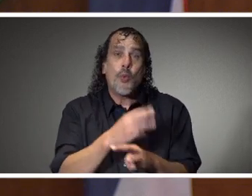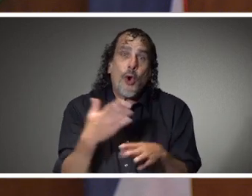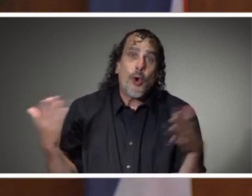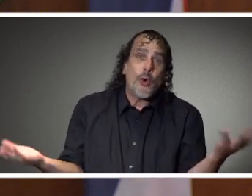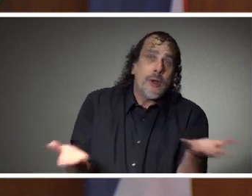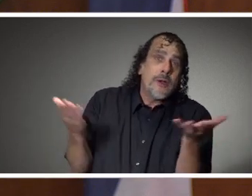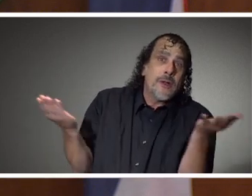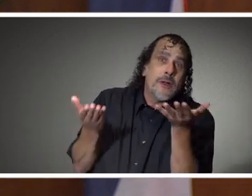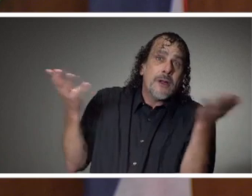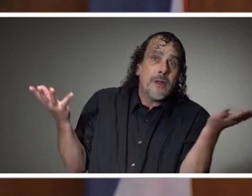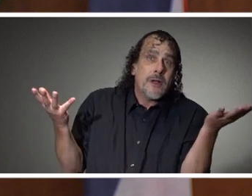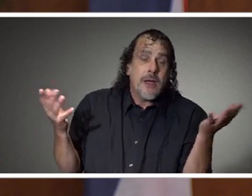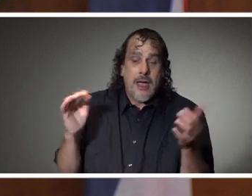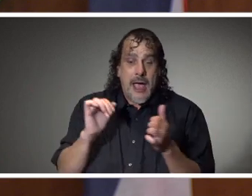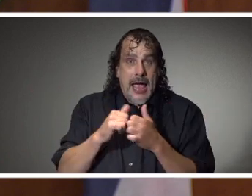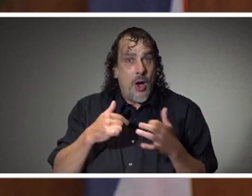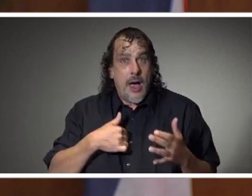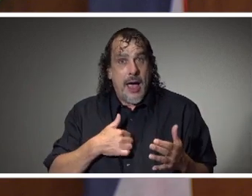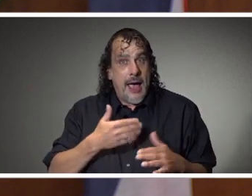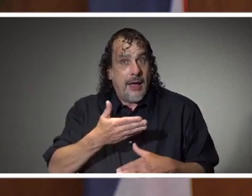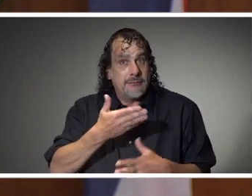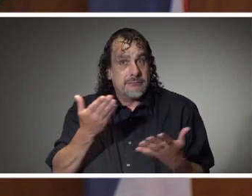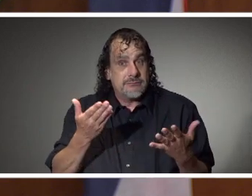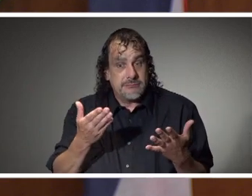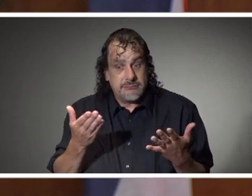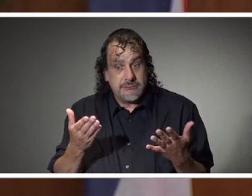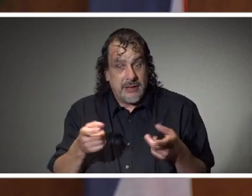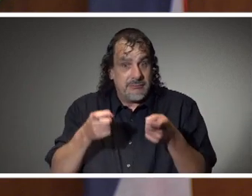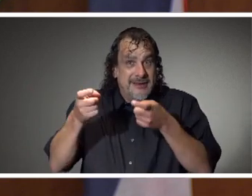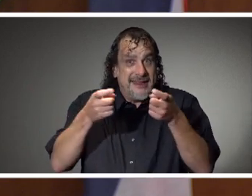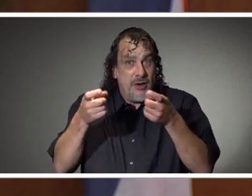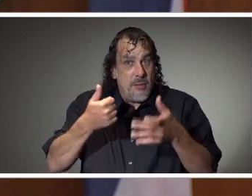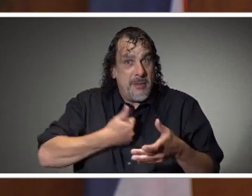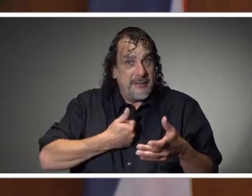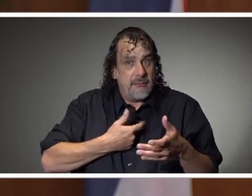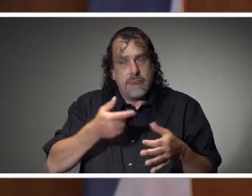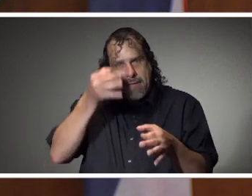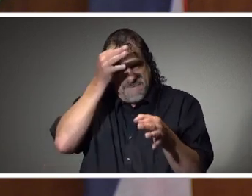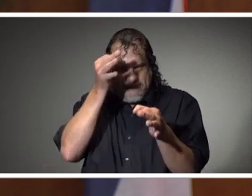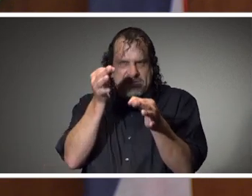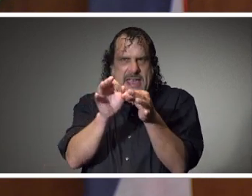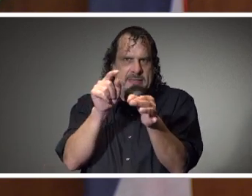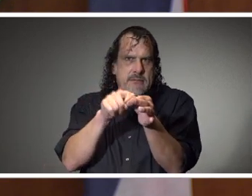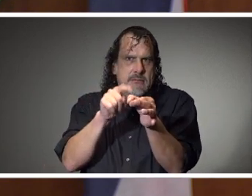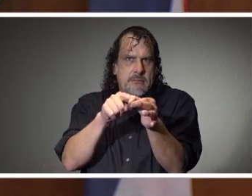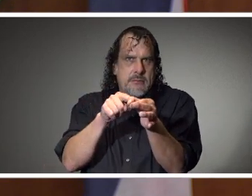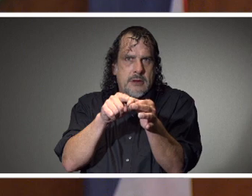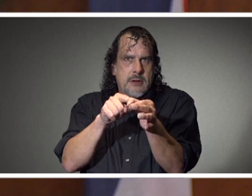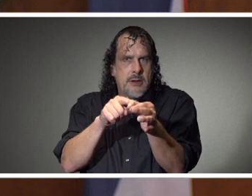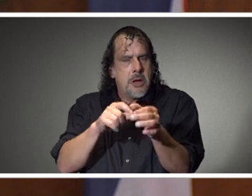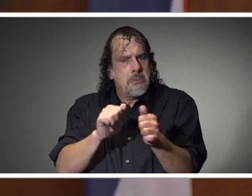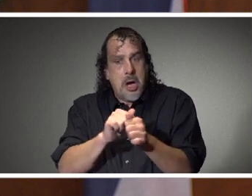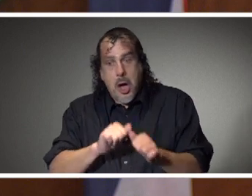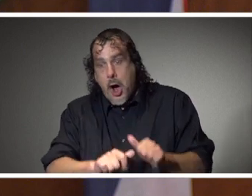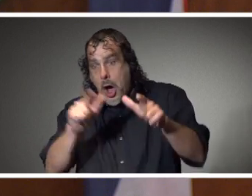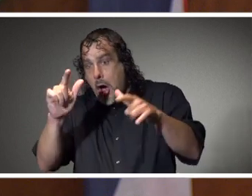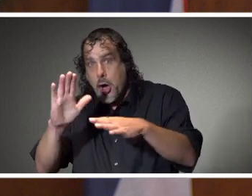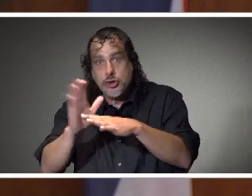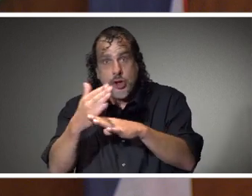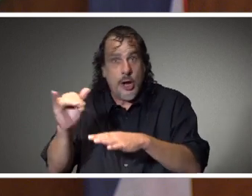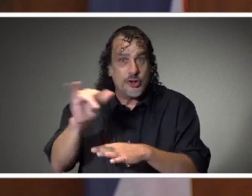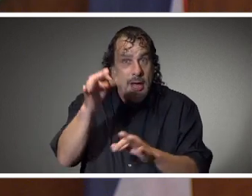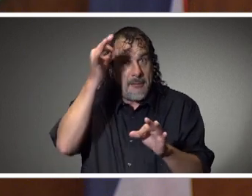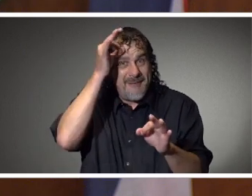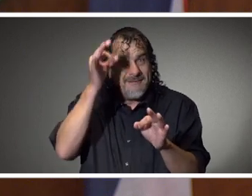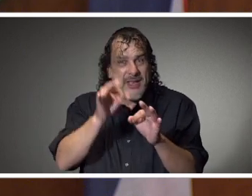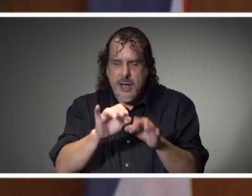I know to deal with them is with faith. Of course, not everyone shares that faith, and this is certainly not